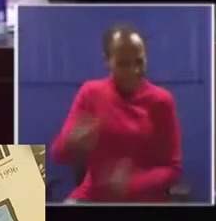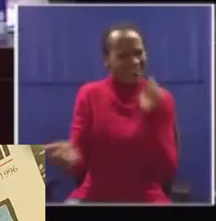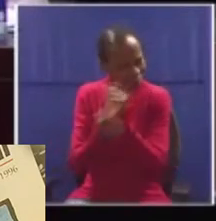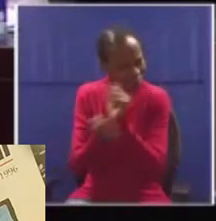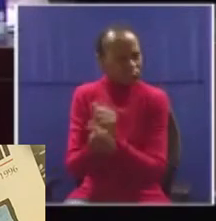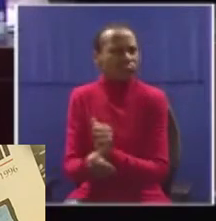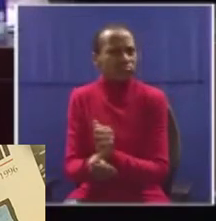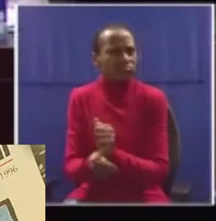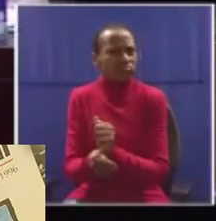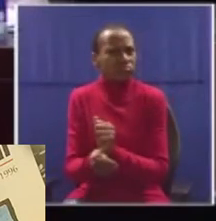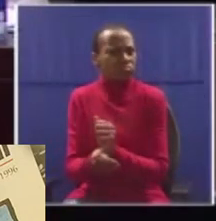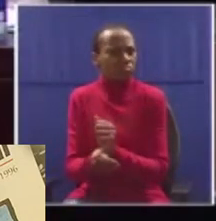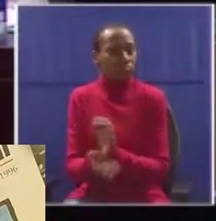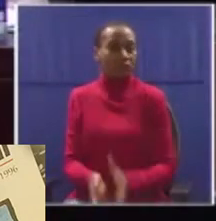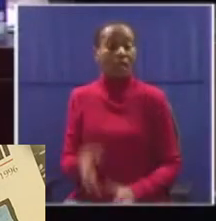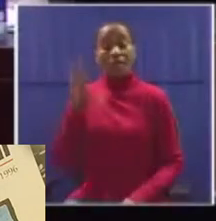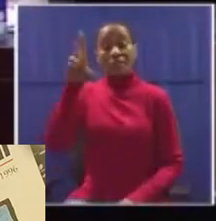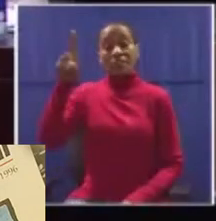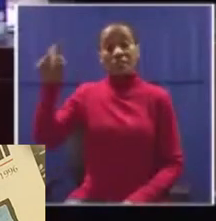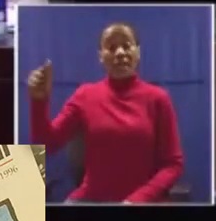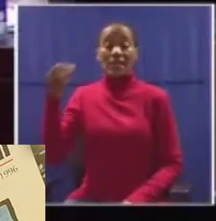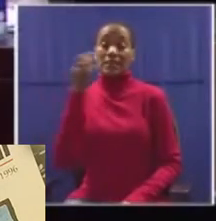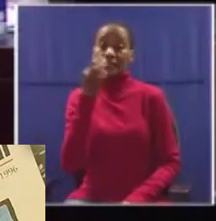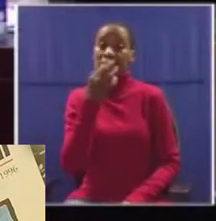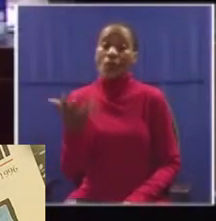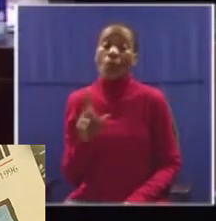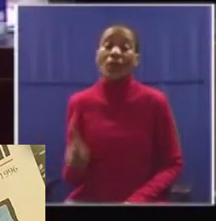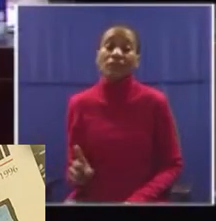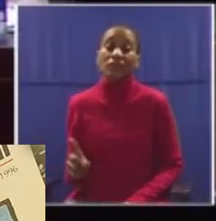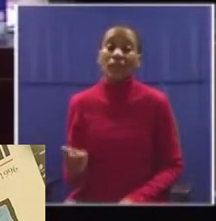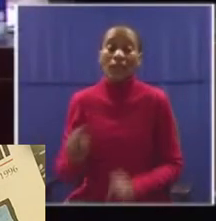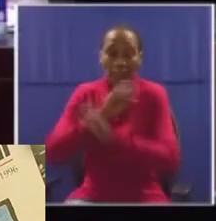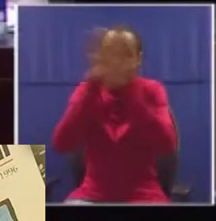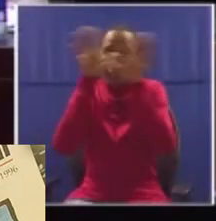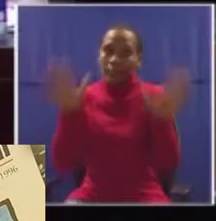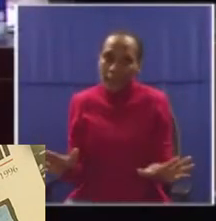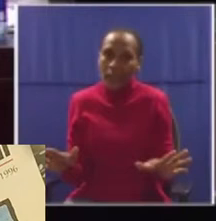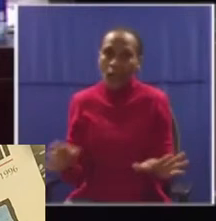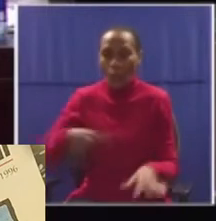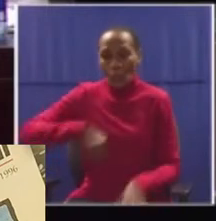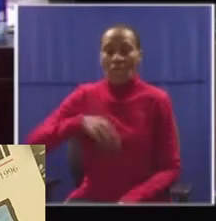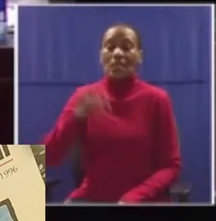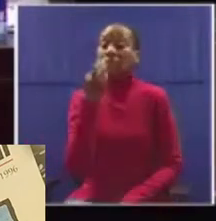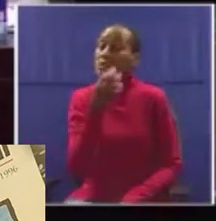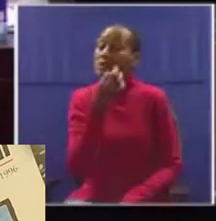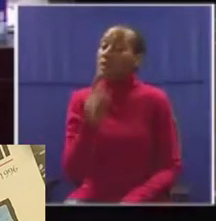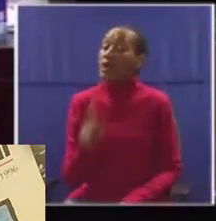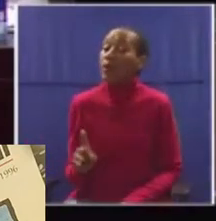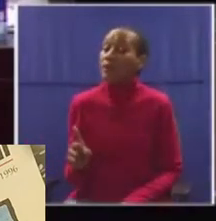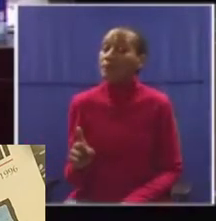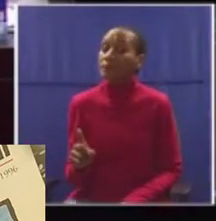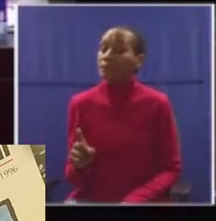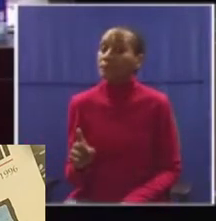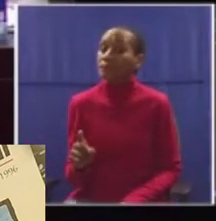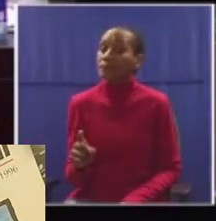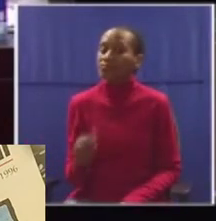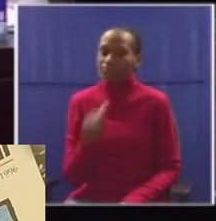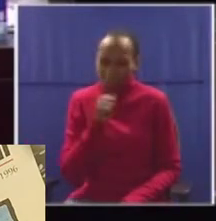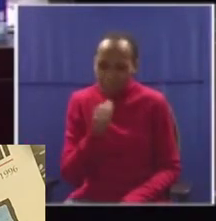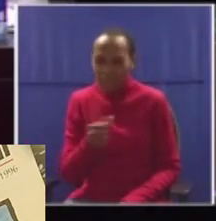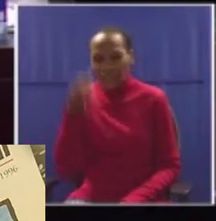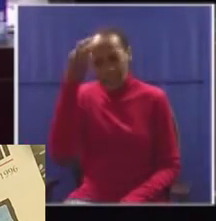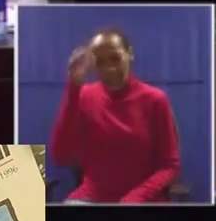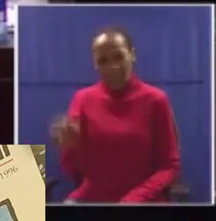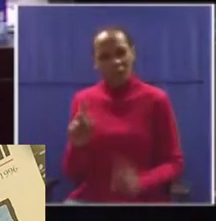not celebrated the DA's position on a GOA that we made Crystal Clear during our recent engagements in the USA is that despite